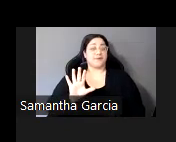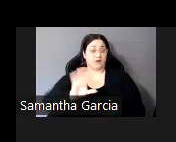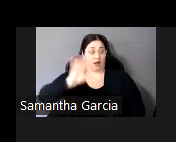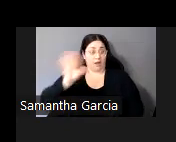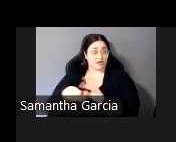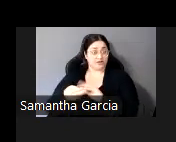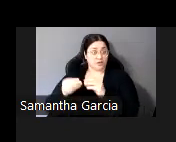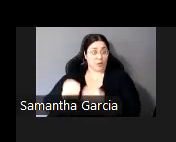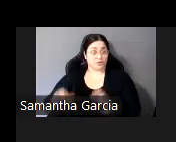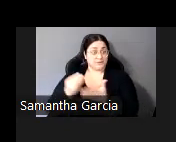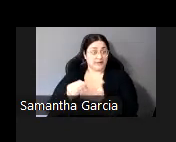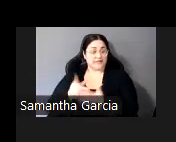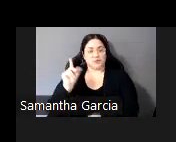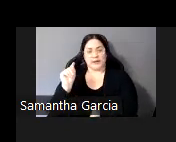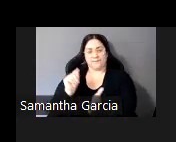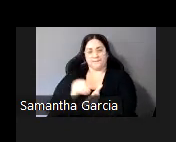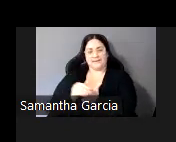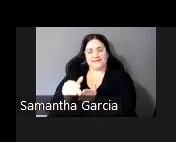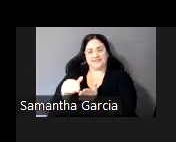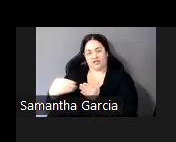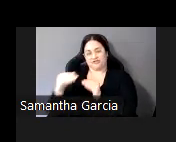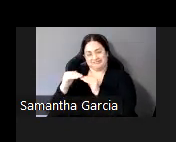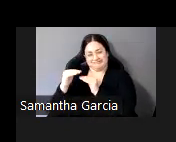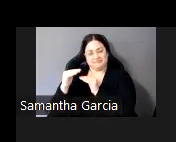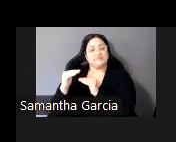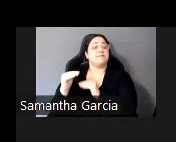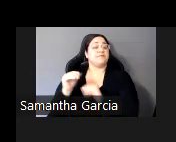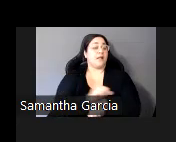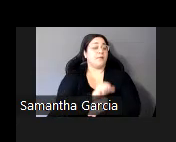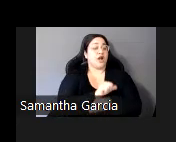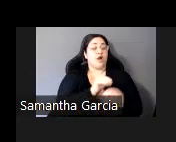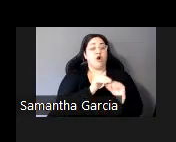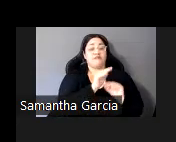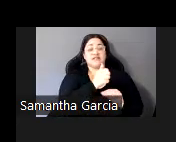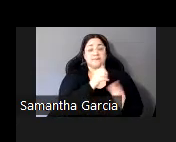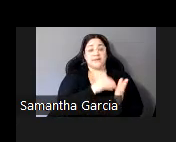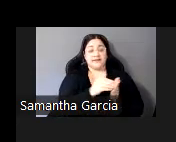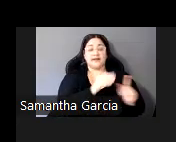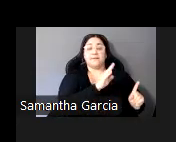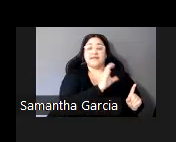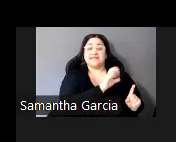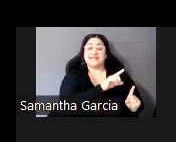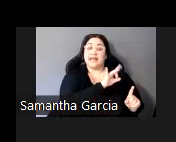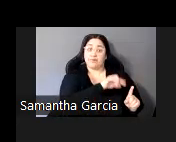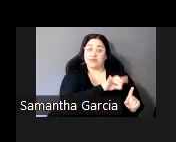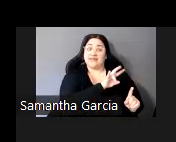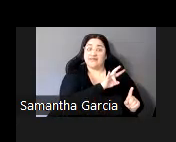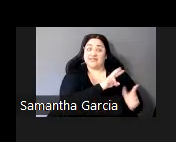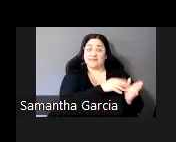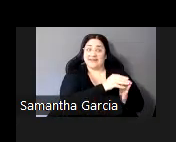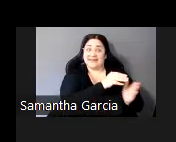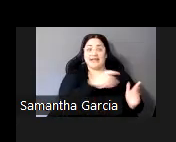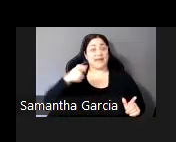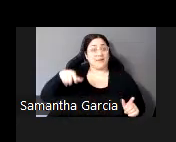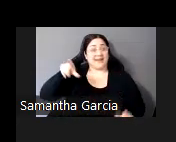20.3 million. Alberta was over 10 million. BC victims, 8.7 million, and Quebec victims over 7.1